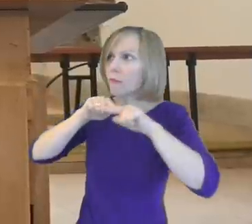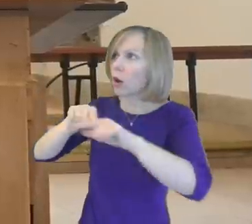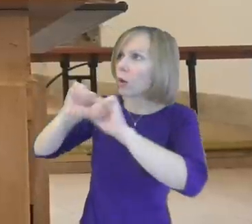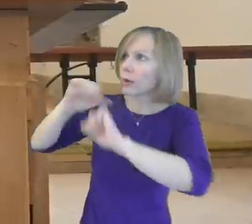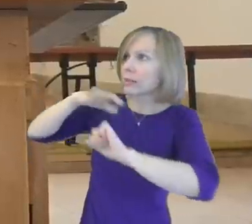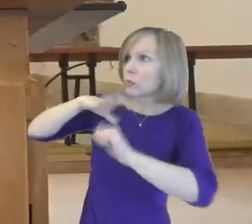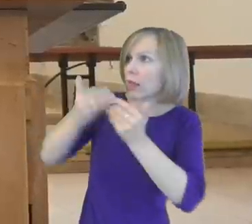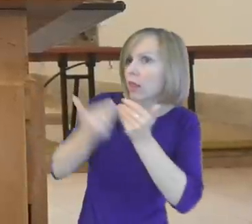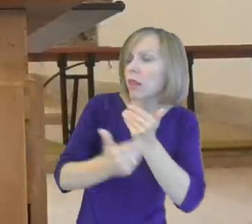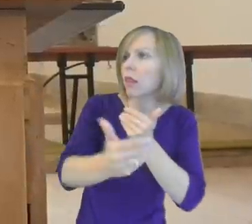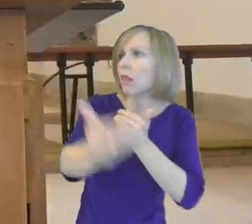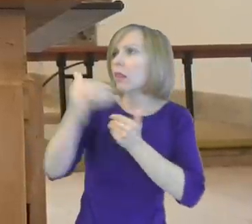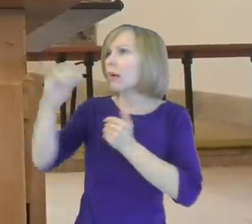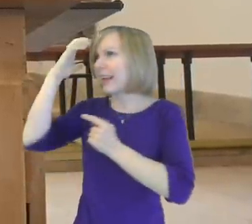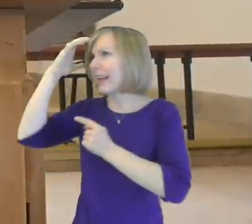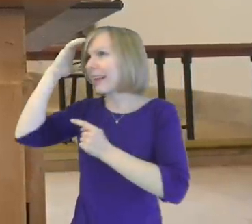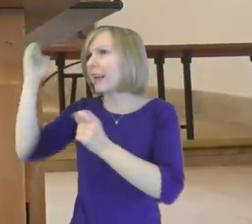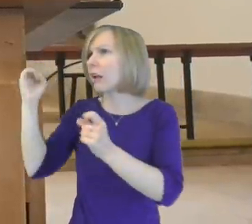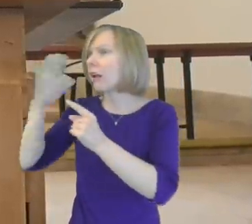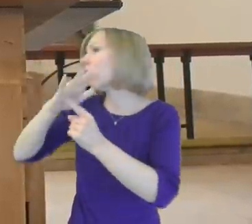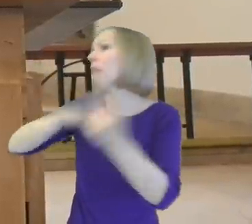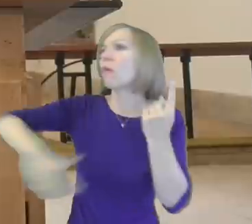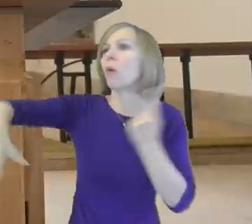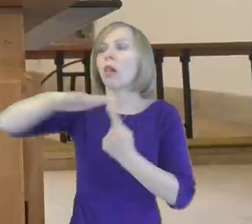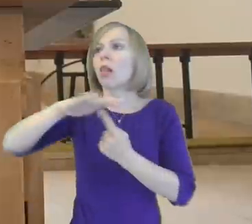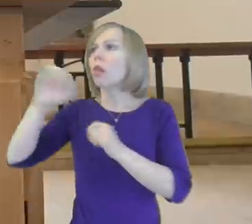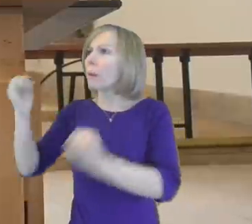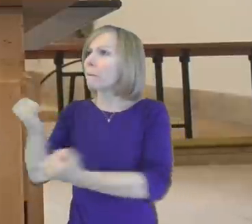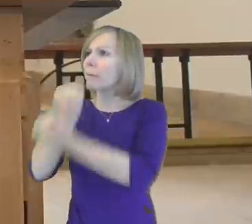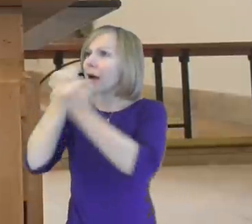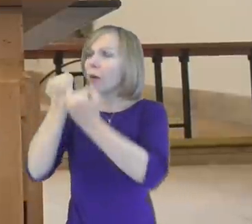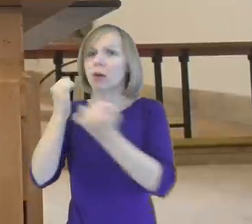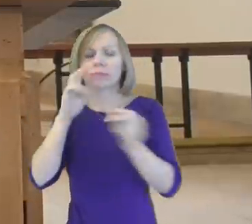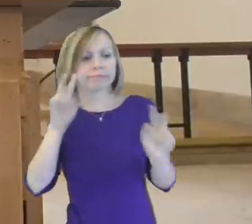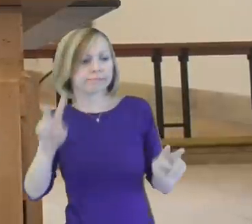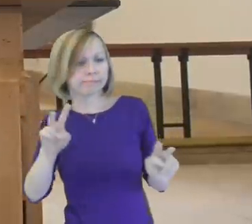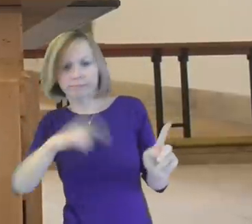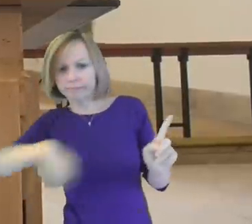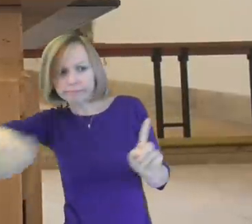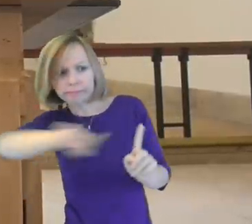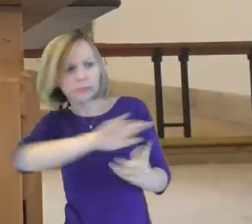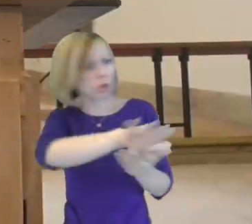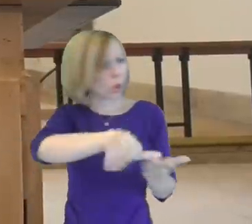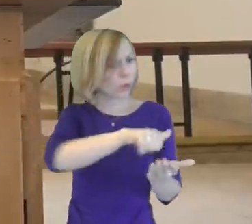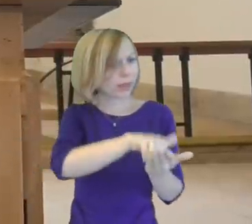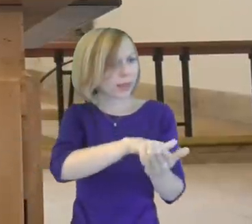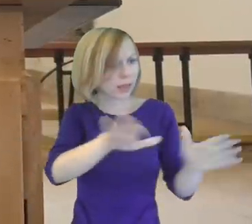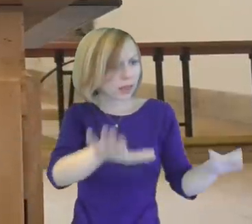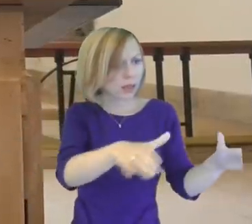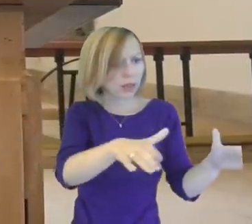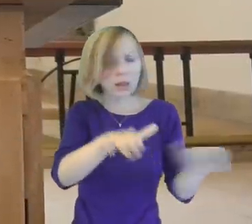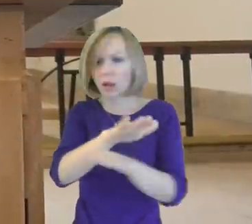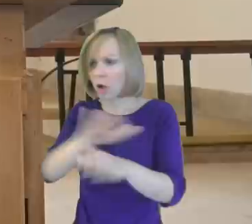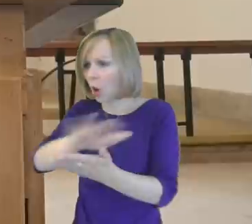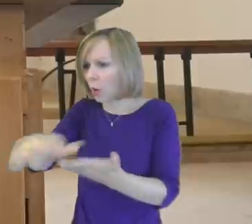the king of all, by his power dividing holy things among them from profane. To whom